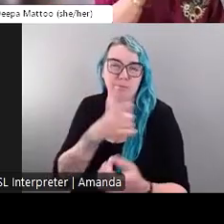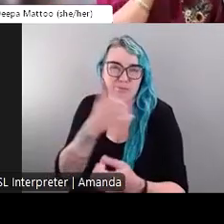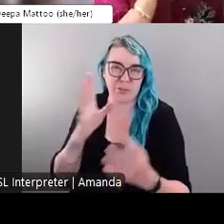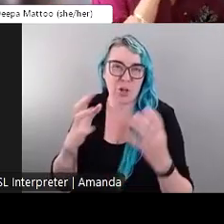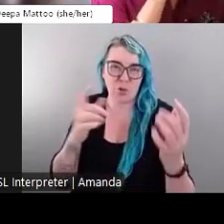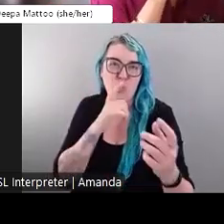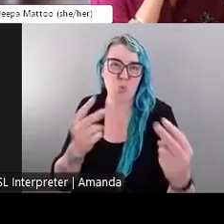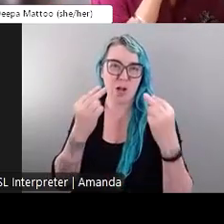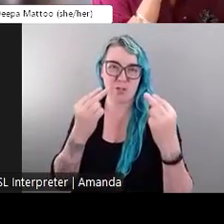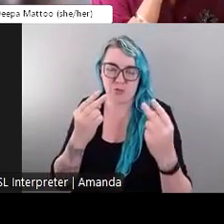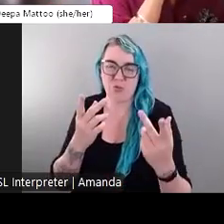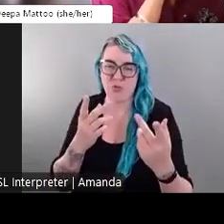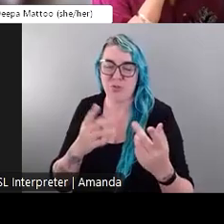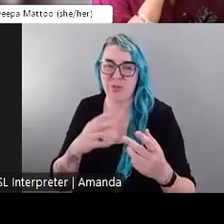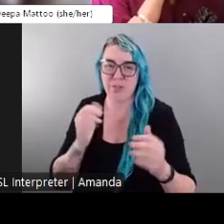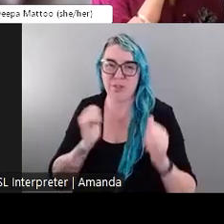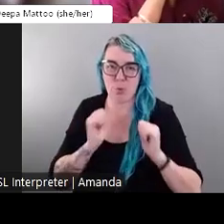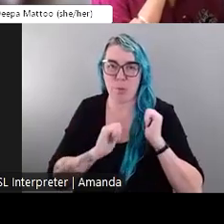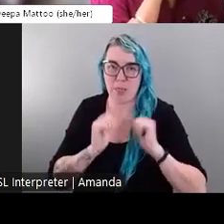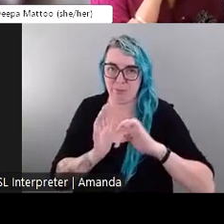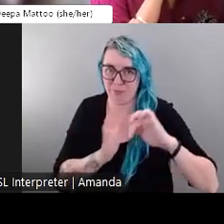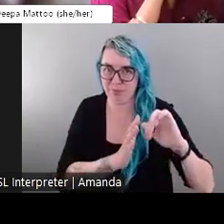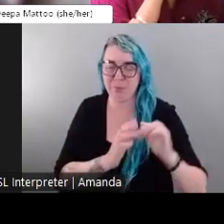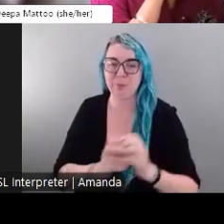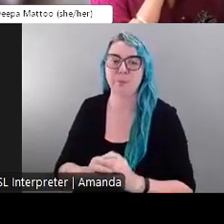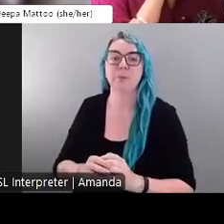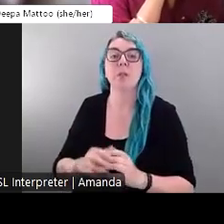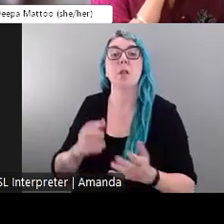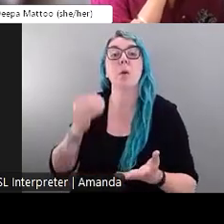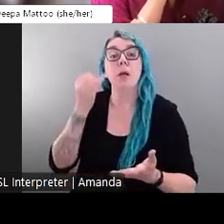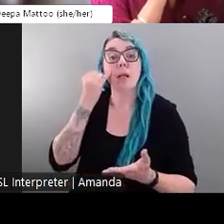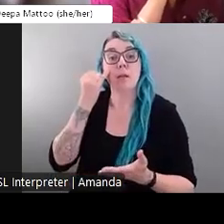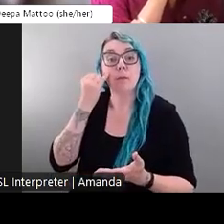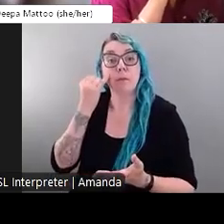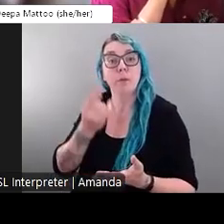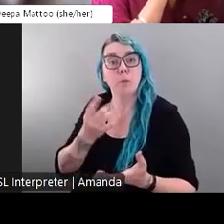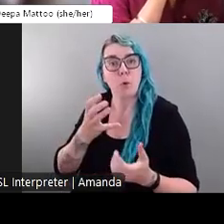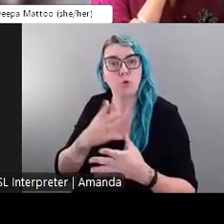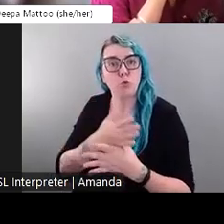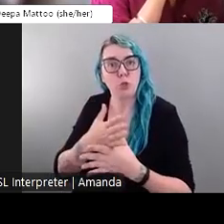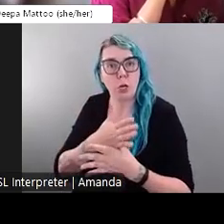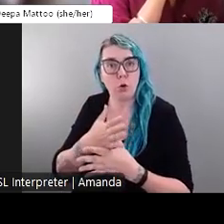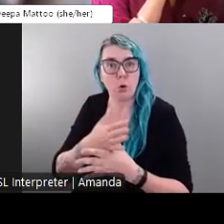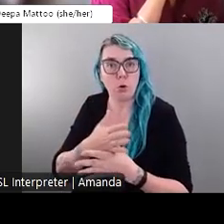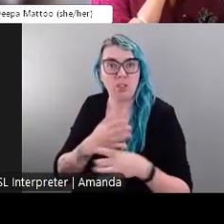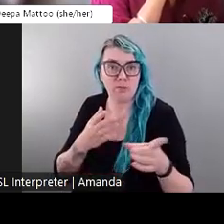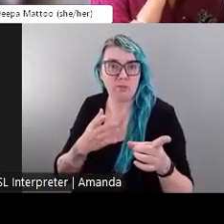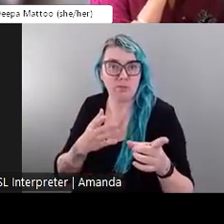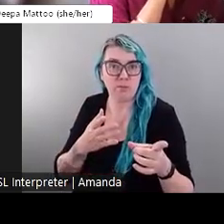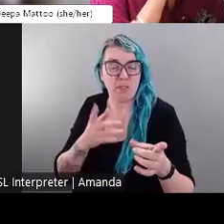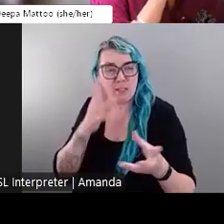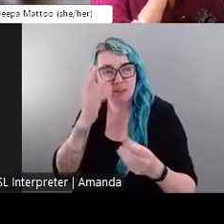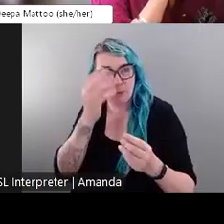this report to the client and give the notes to the client directly, I